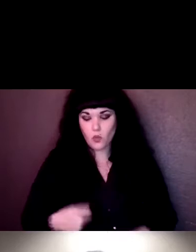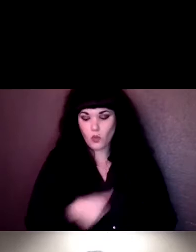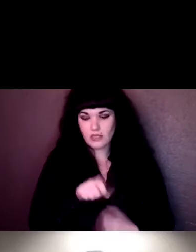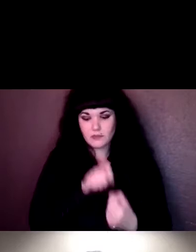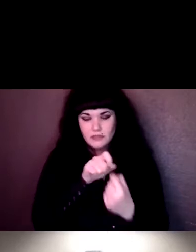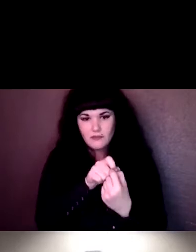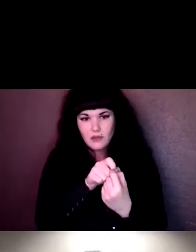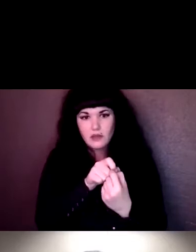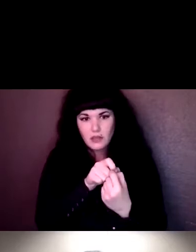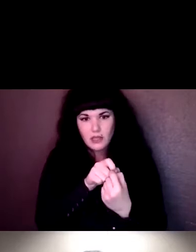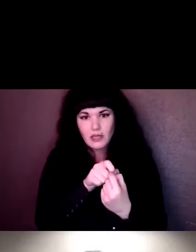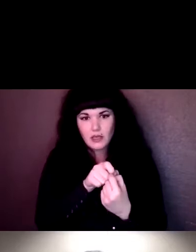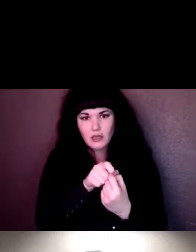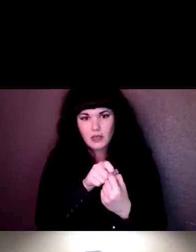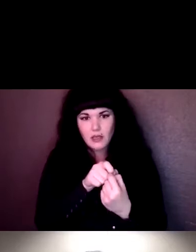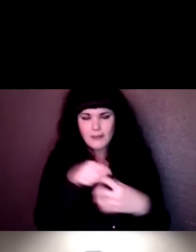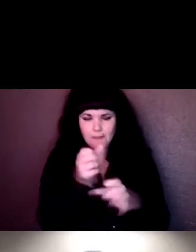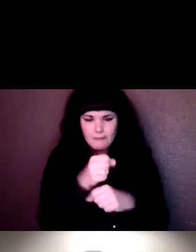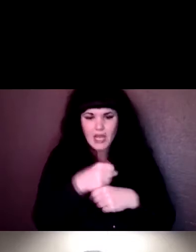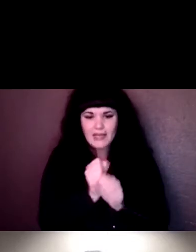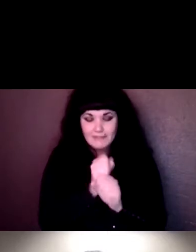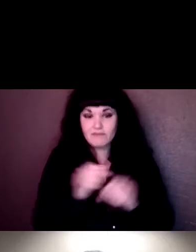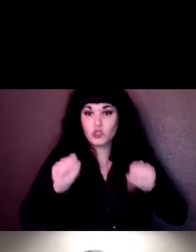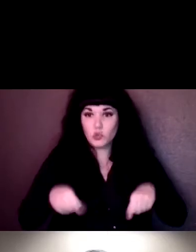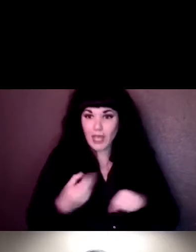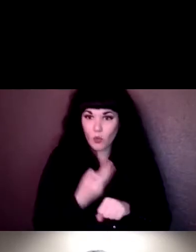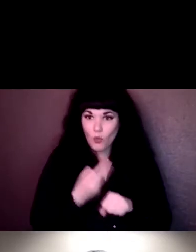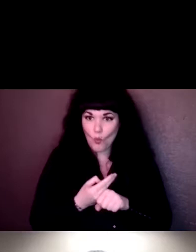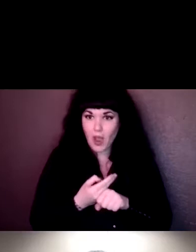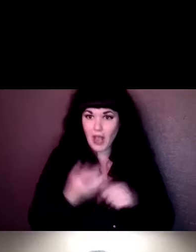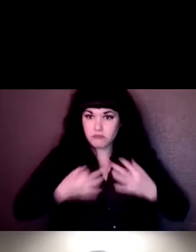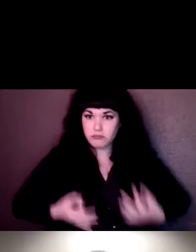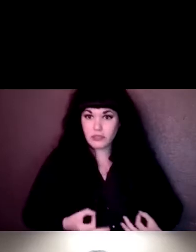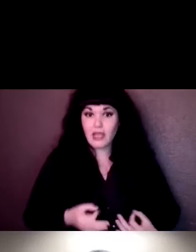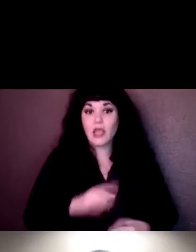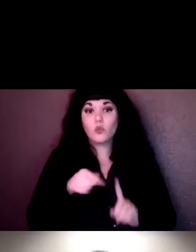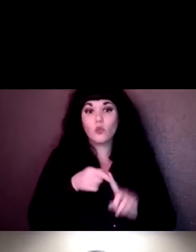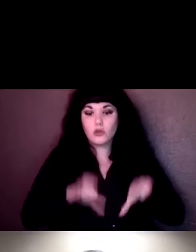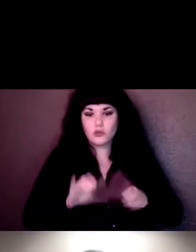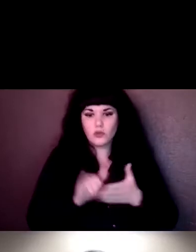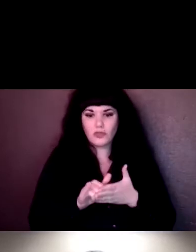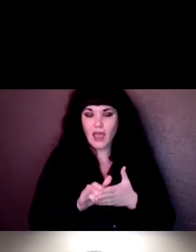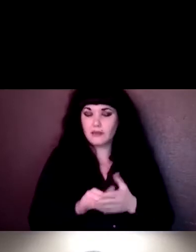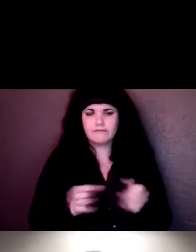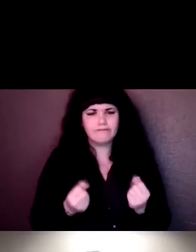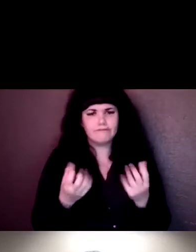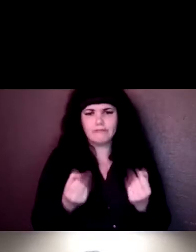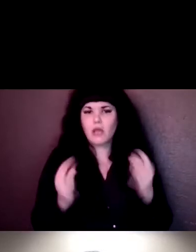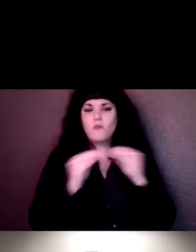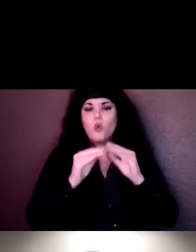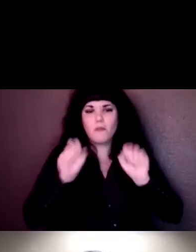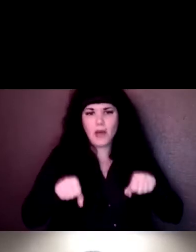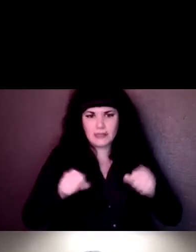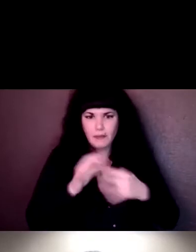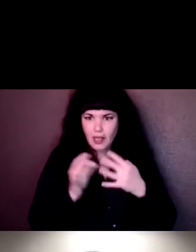specifically make it wearable. And when you do that, it really opens up the possibilities. But the electrical